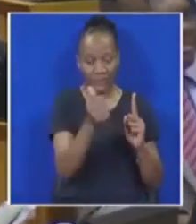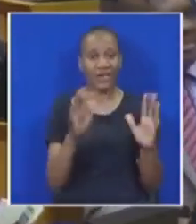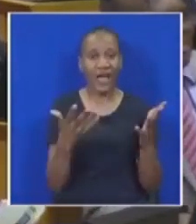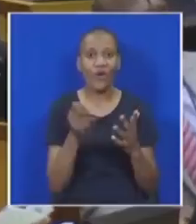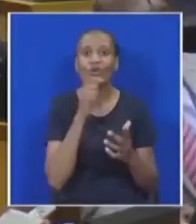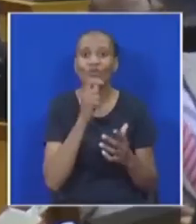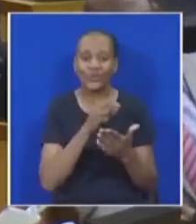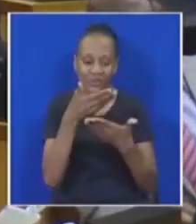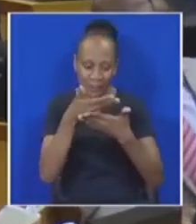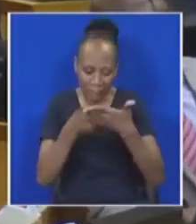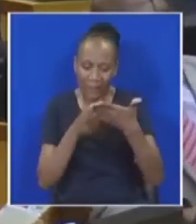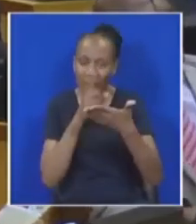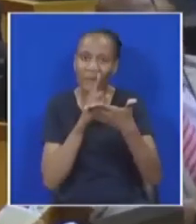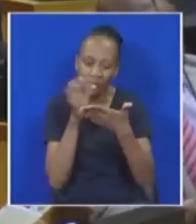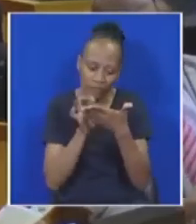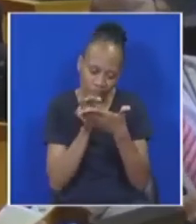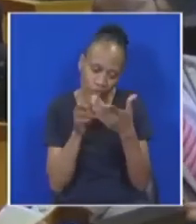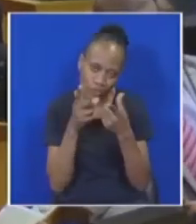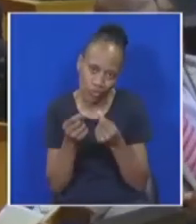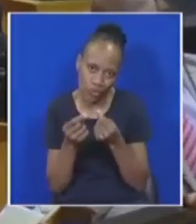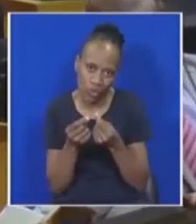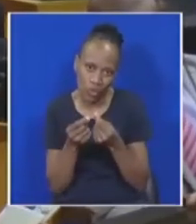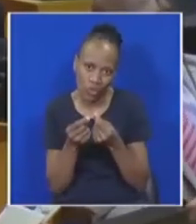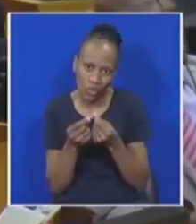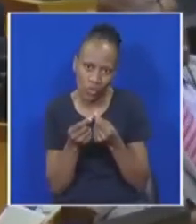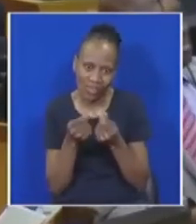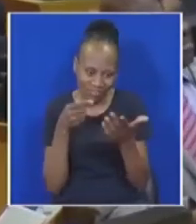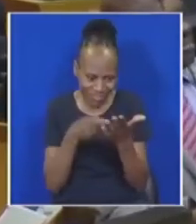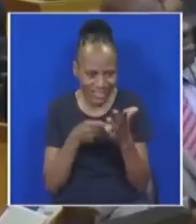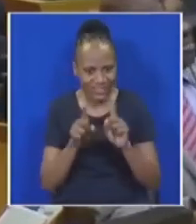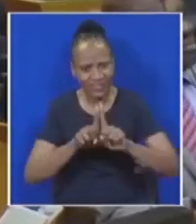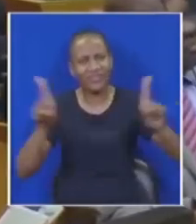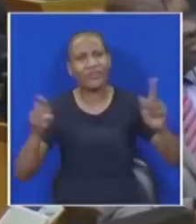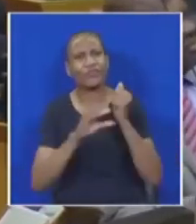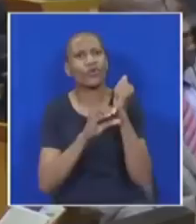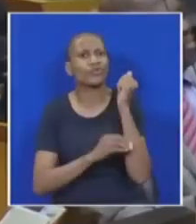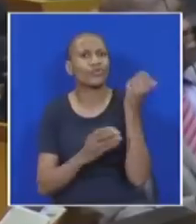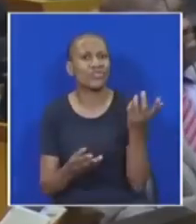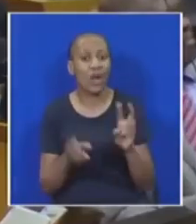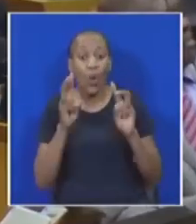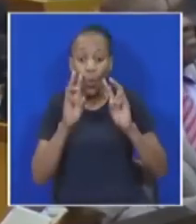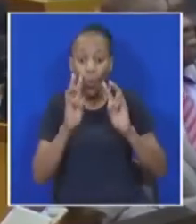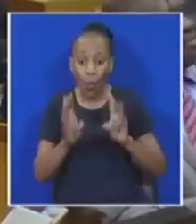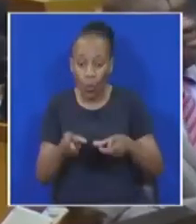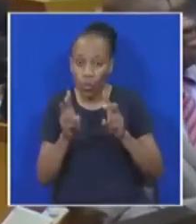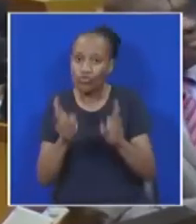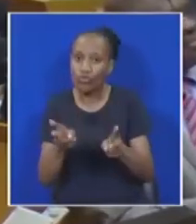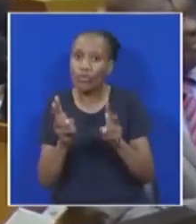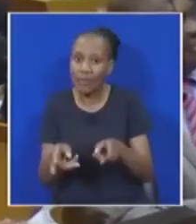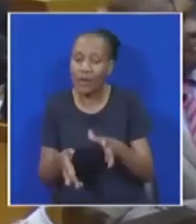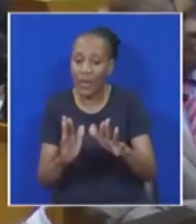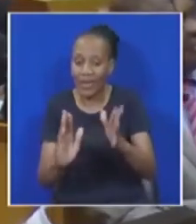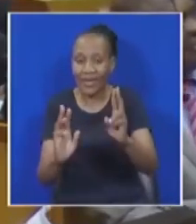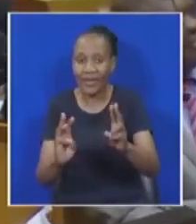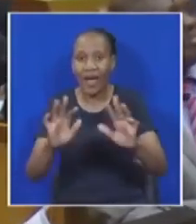through the same means is not consistent with the Constitution. Okay. A proper interpretation on how we want to remove a president